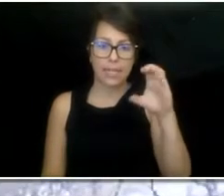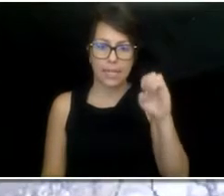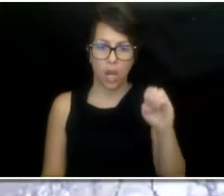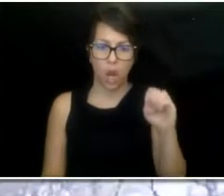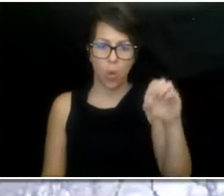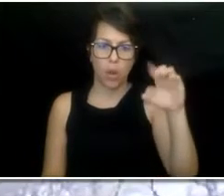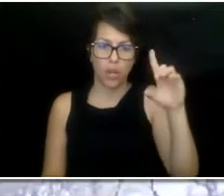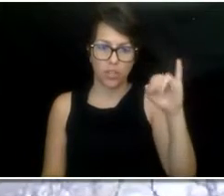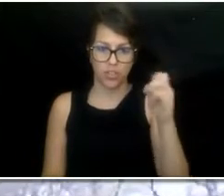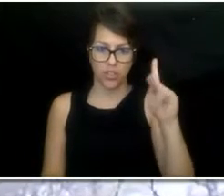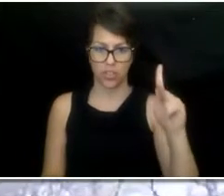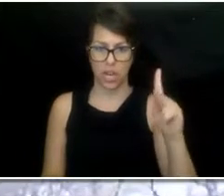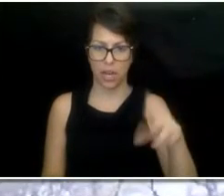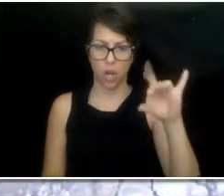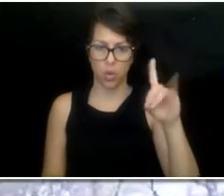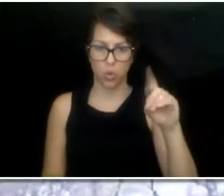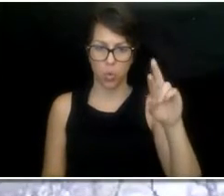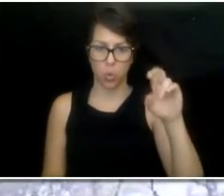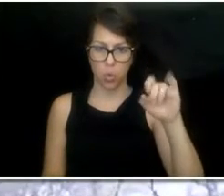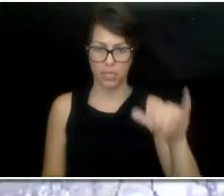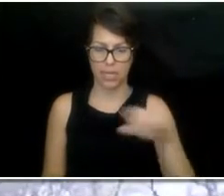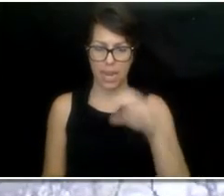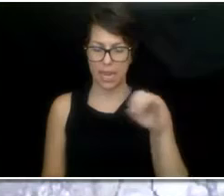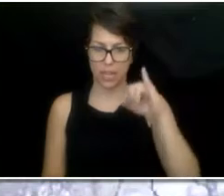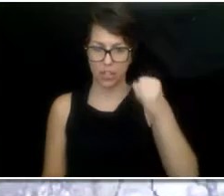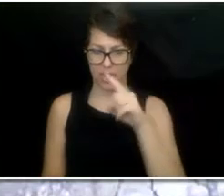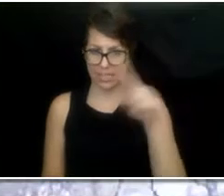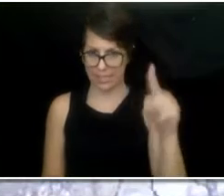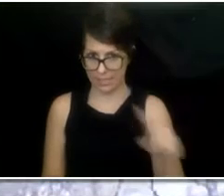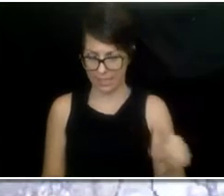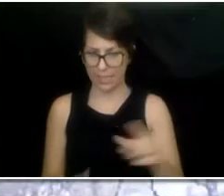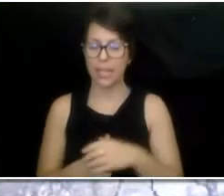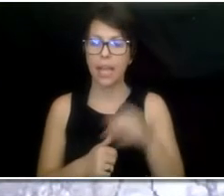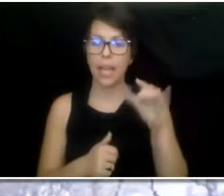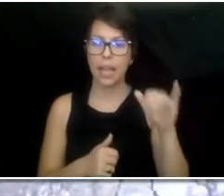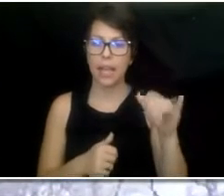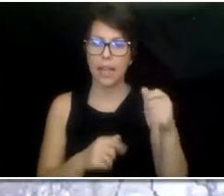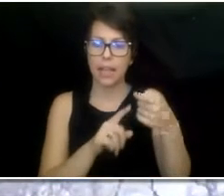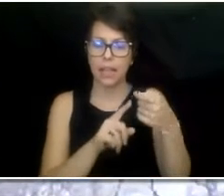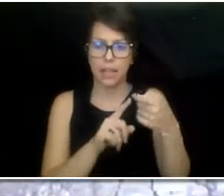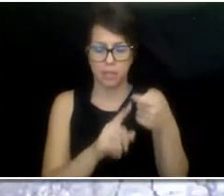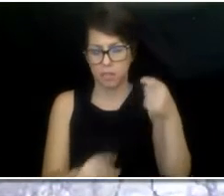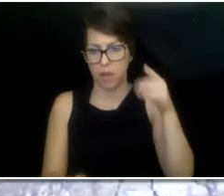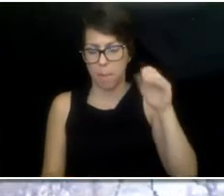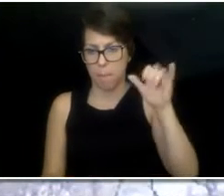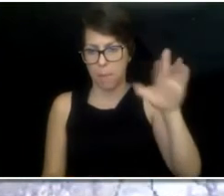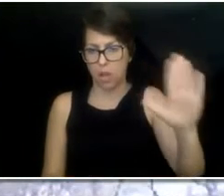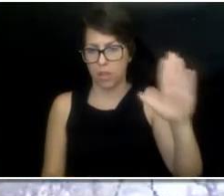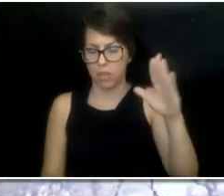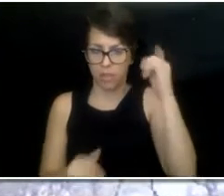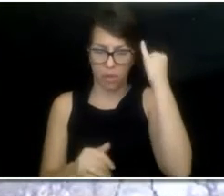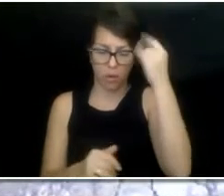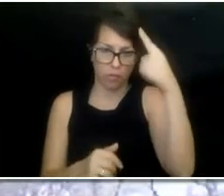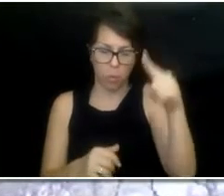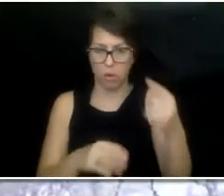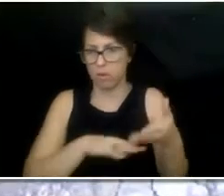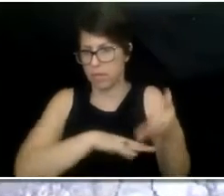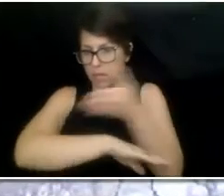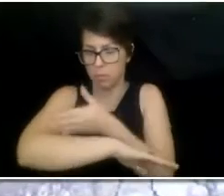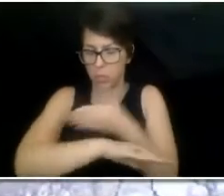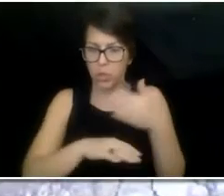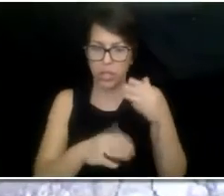stability during covid in addition to ensuring continu uh continuity of fjc